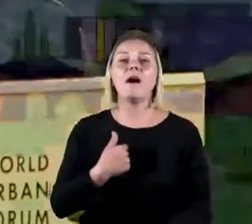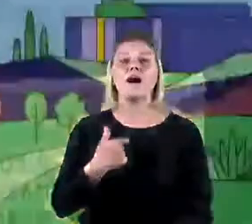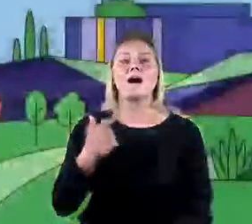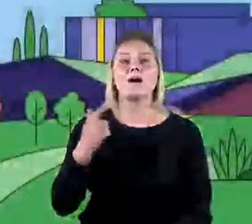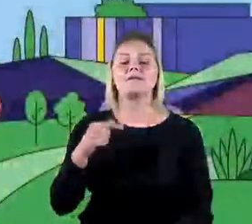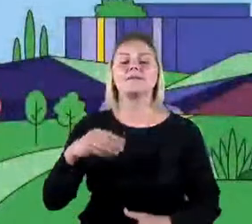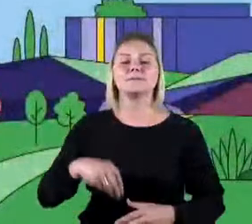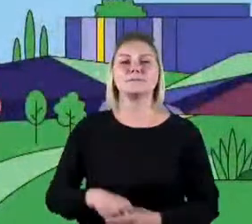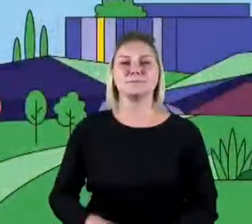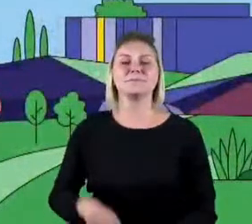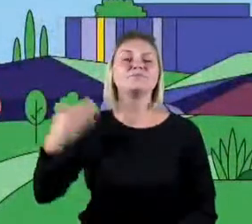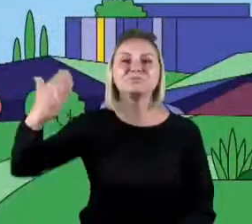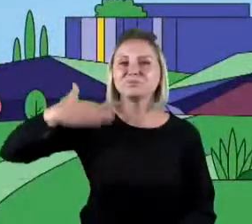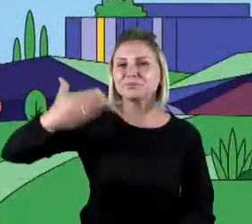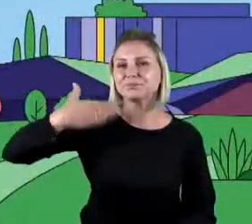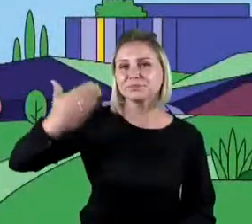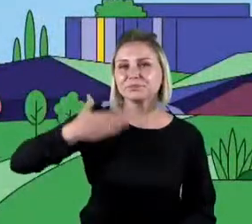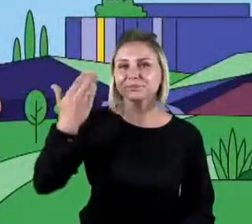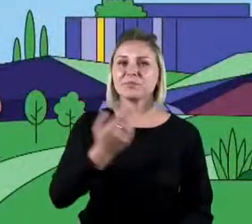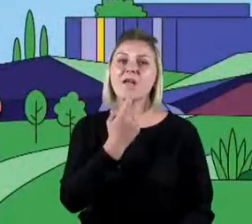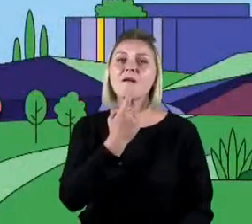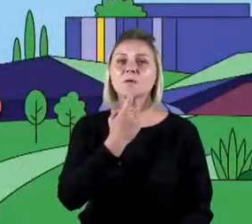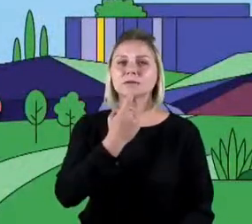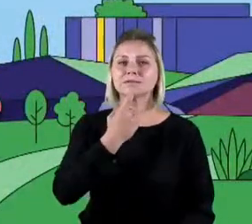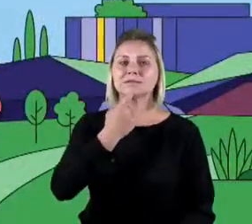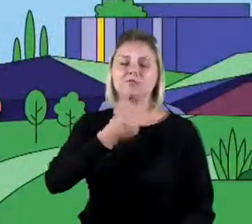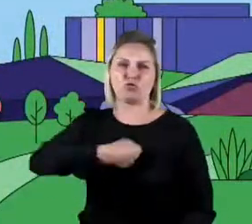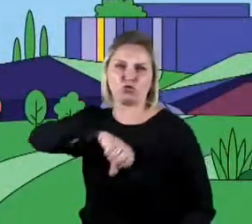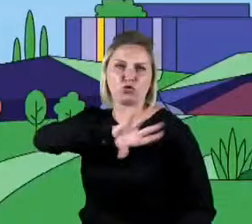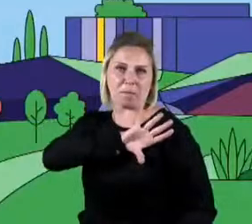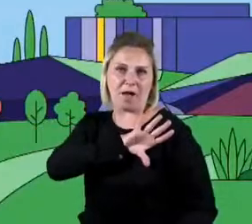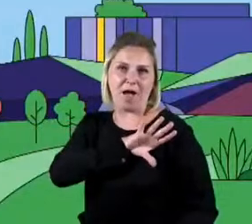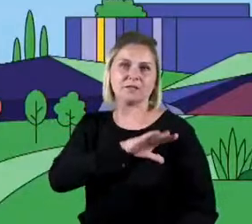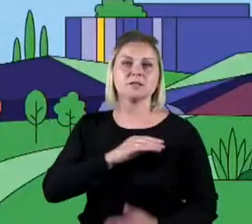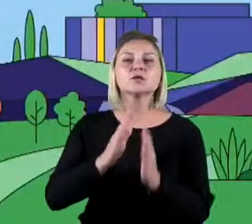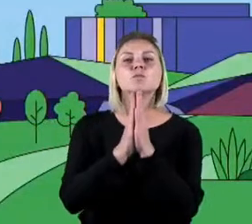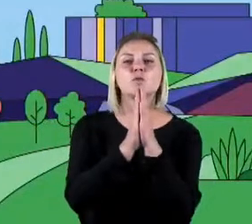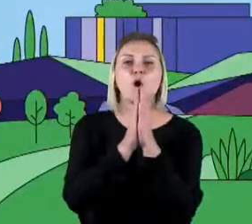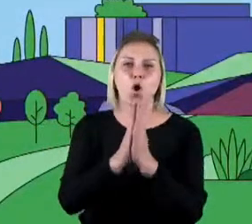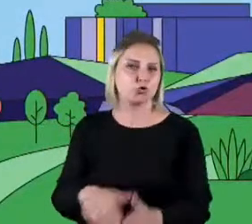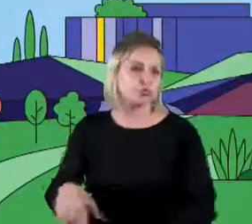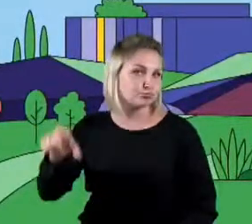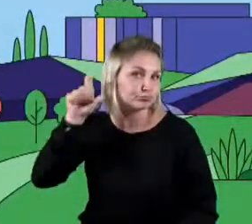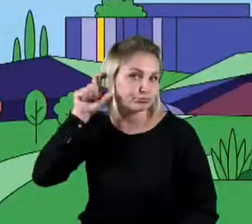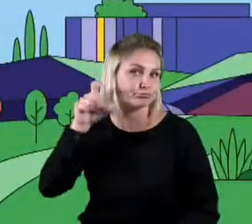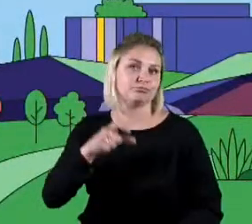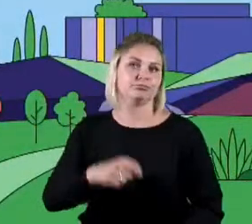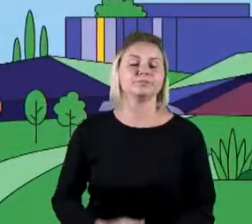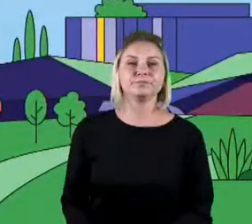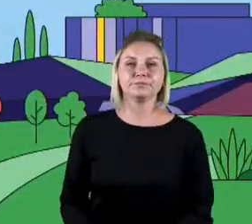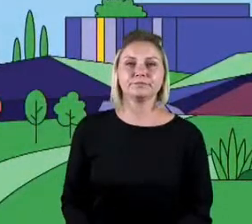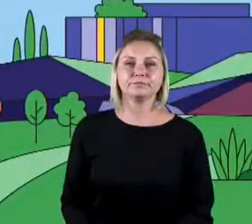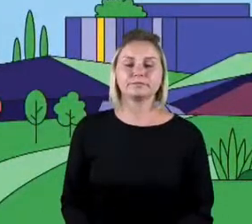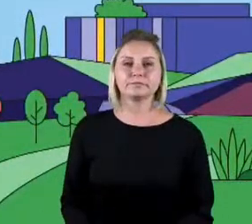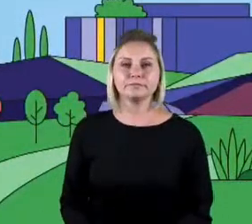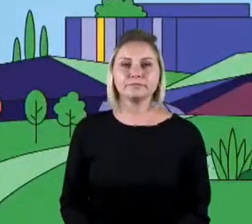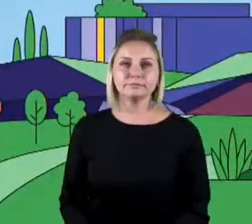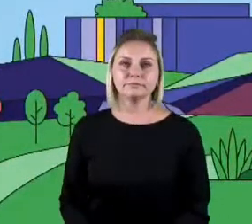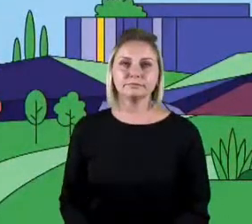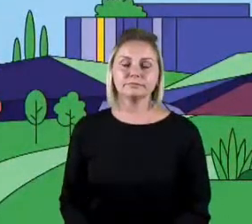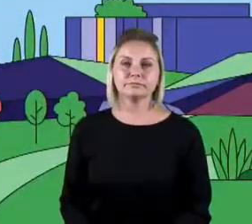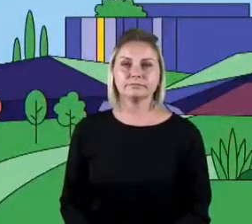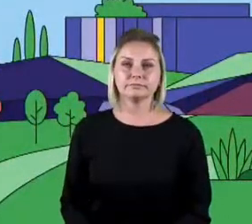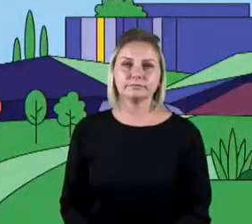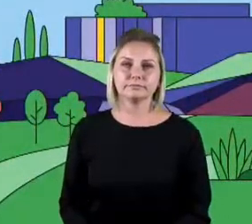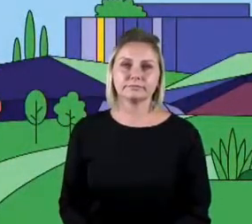Please put your translator. And then the idea is talk 5 minutes about Medellin and